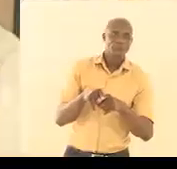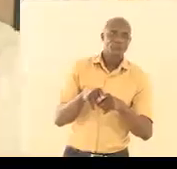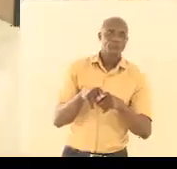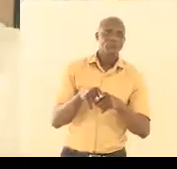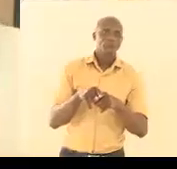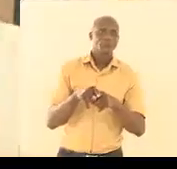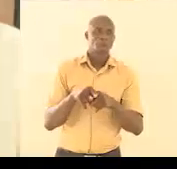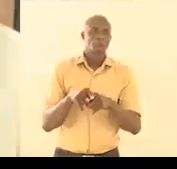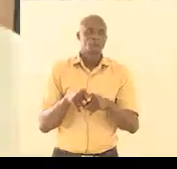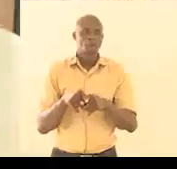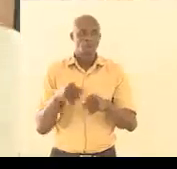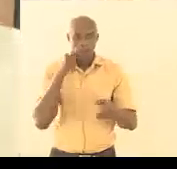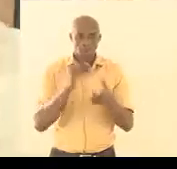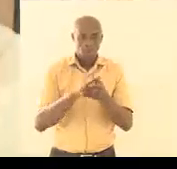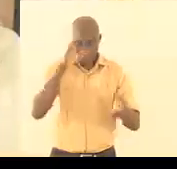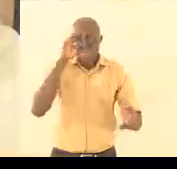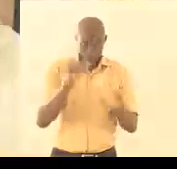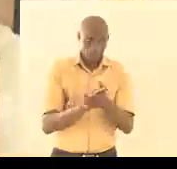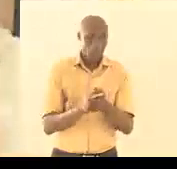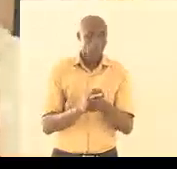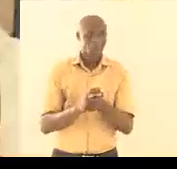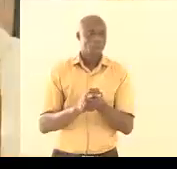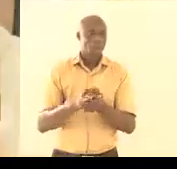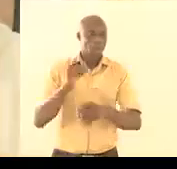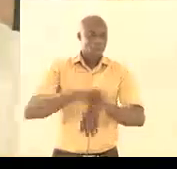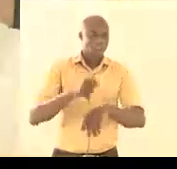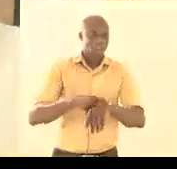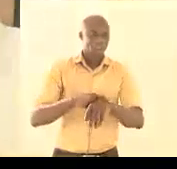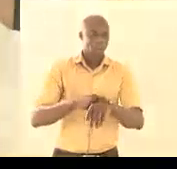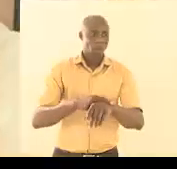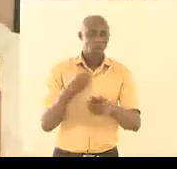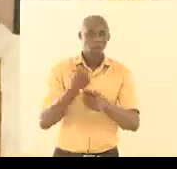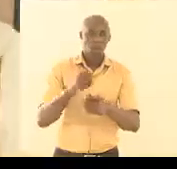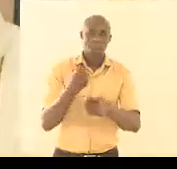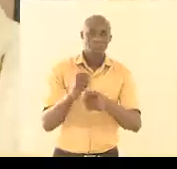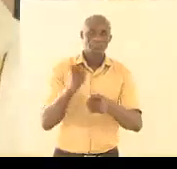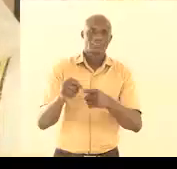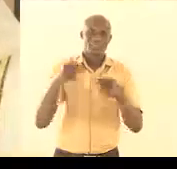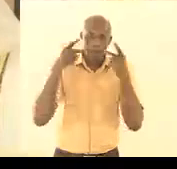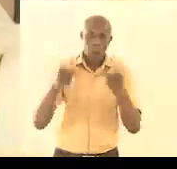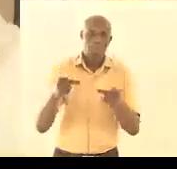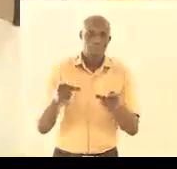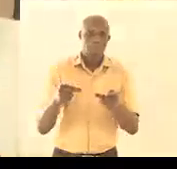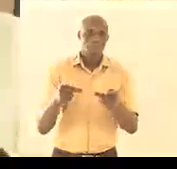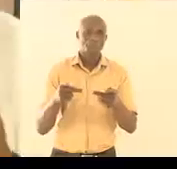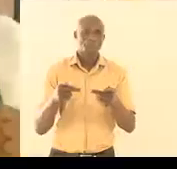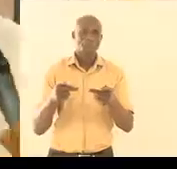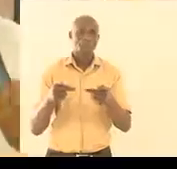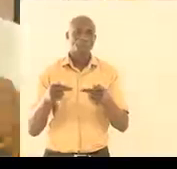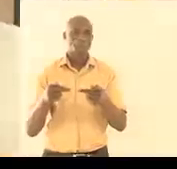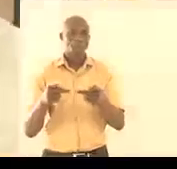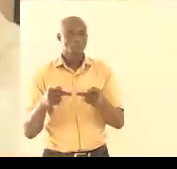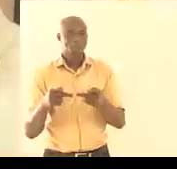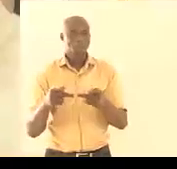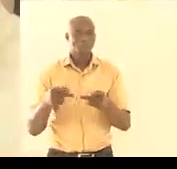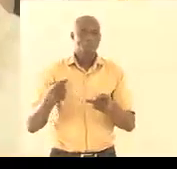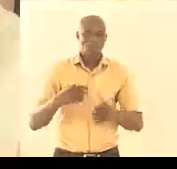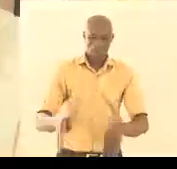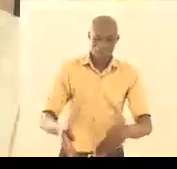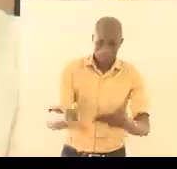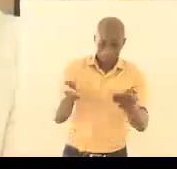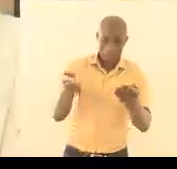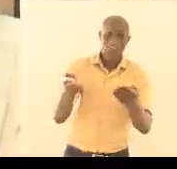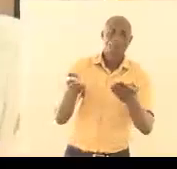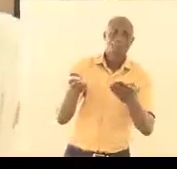peace, husband and wife here, so that we may not see them and say these people didn't shake hands. So we say, offer, we are